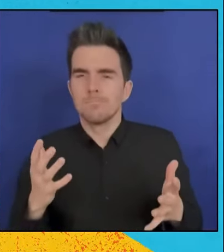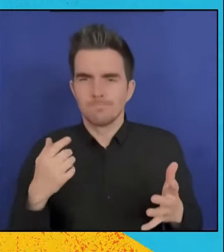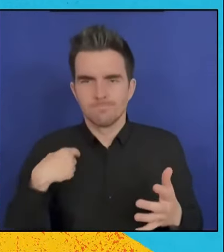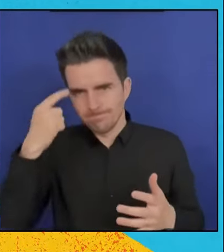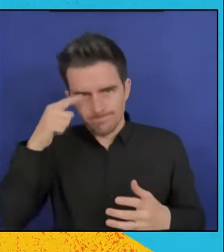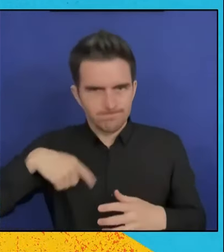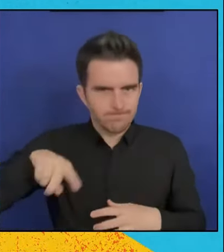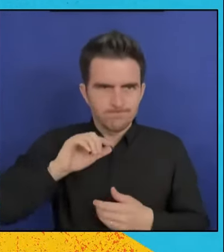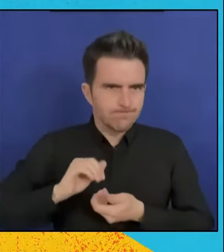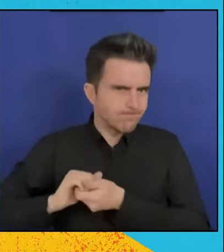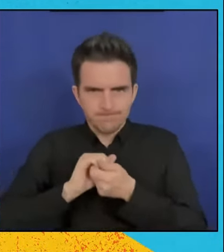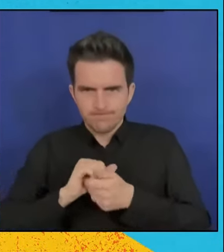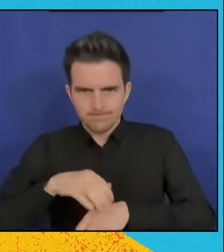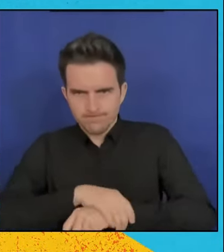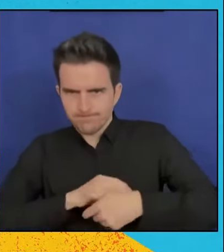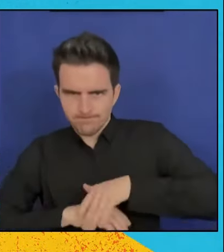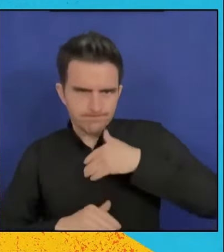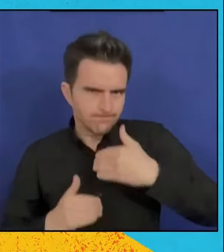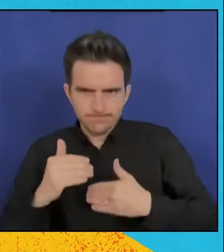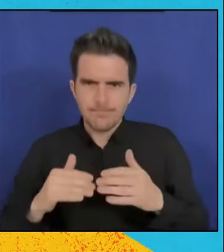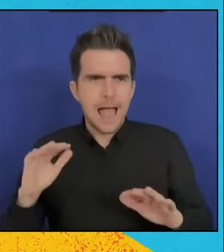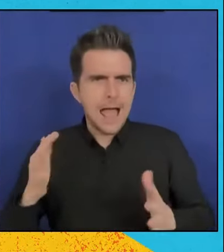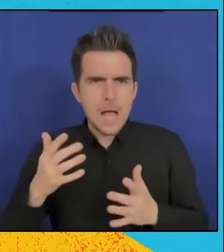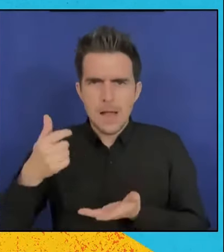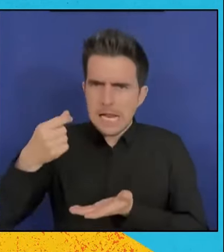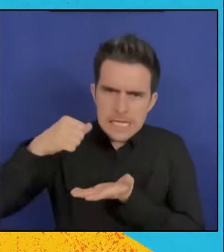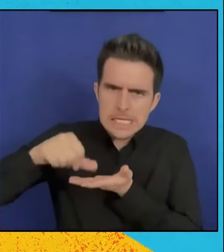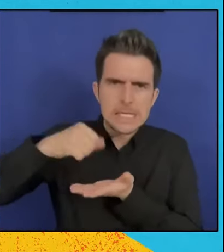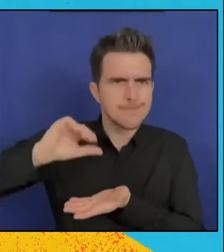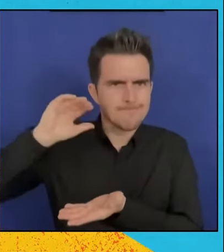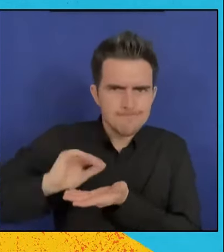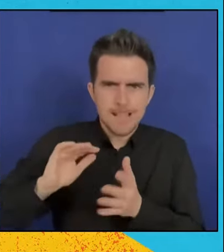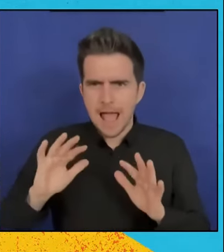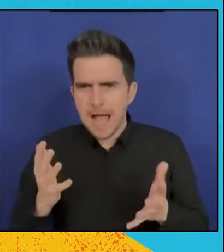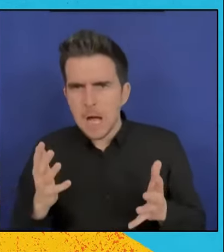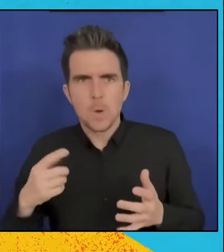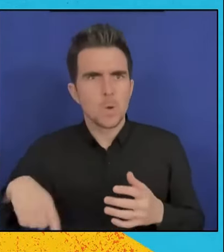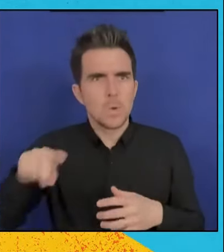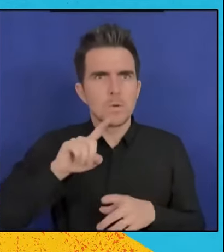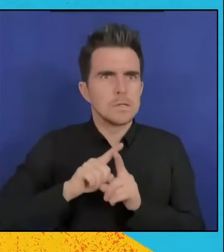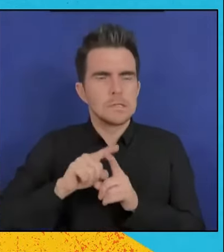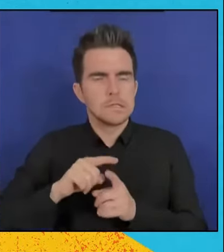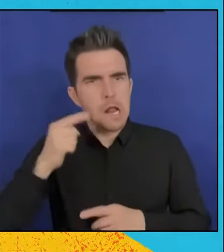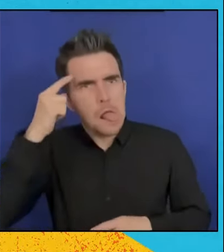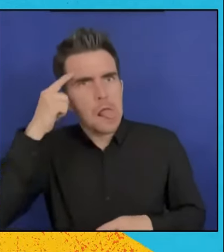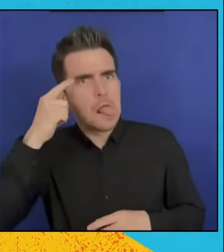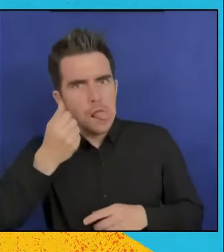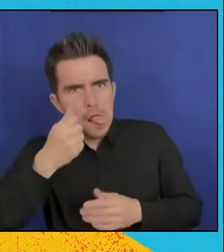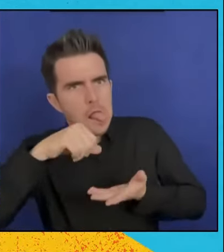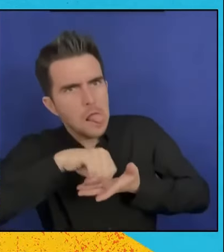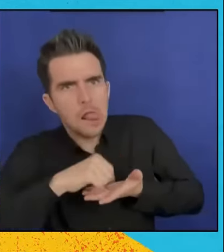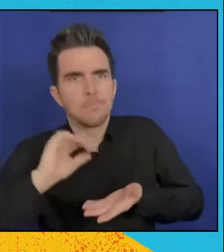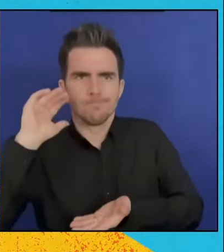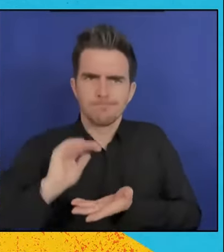which can monitor the planet. We have the water solutions, we have the plastic solutions. And I believe